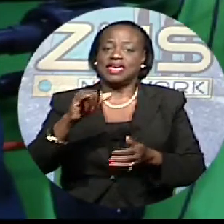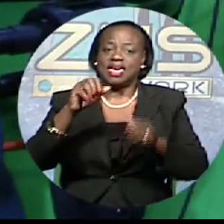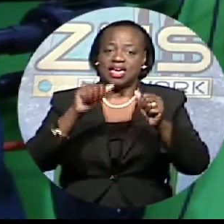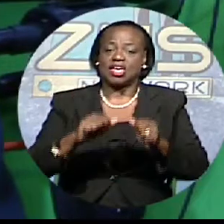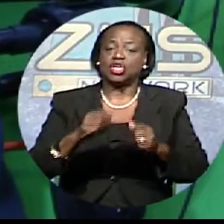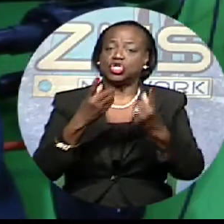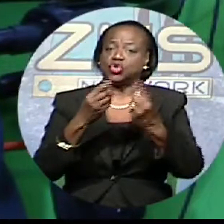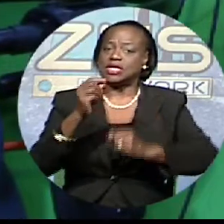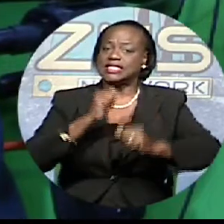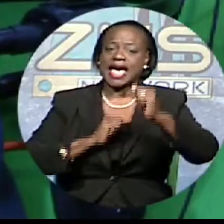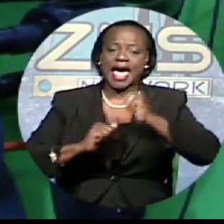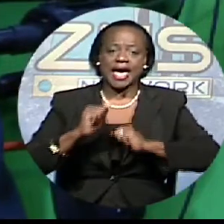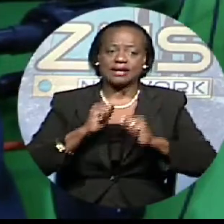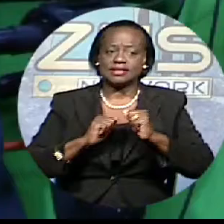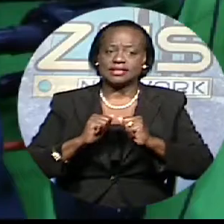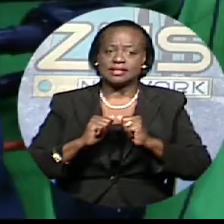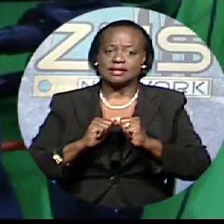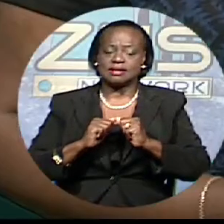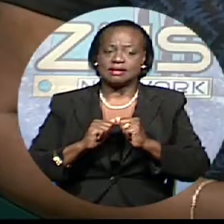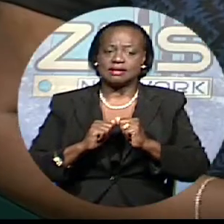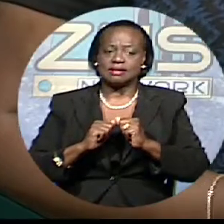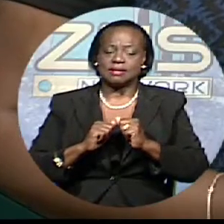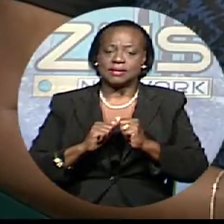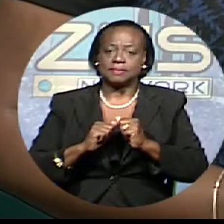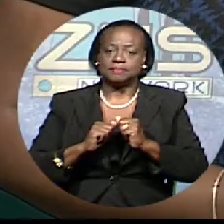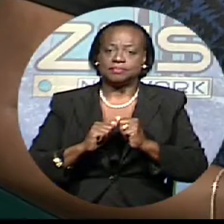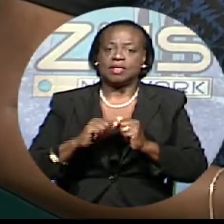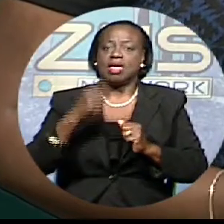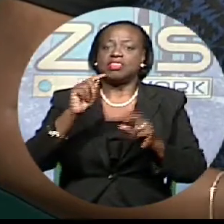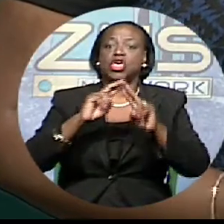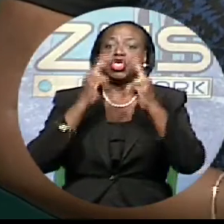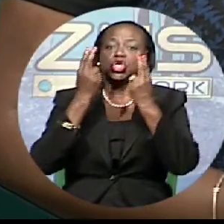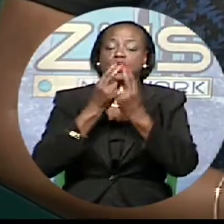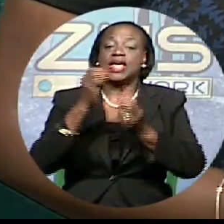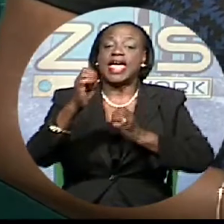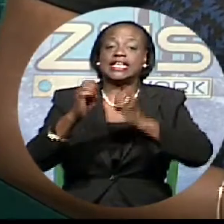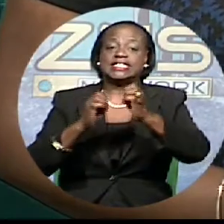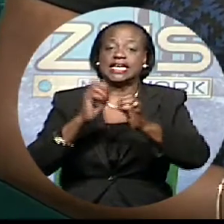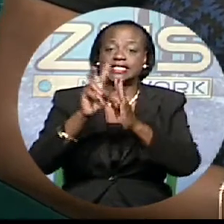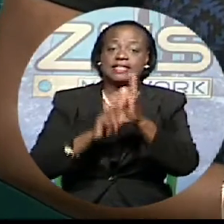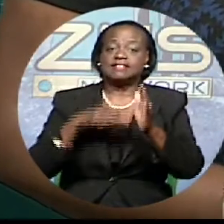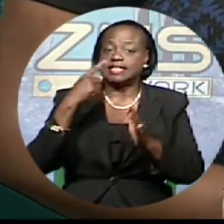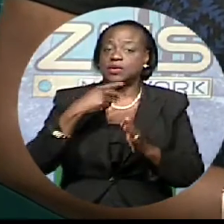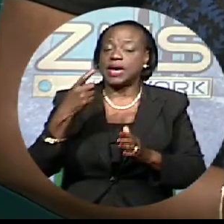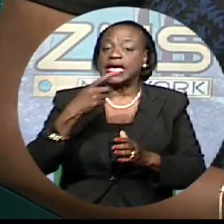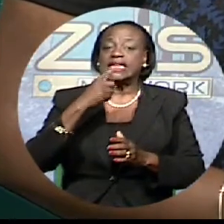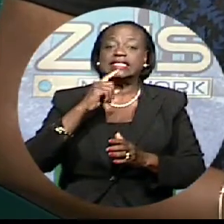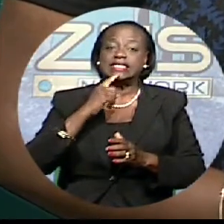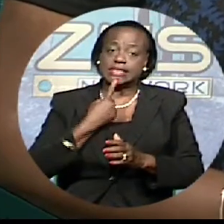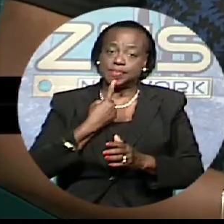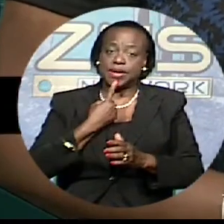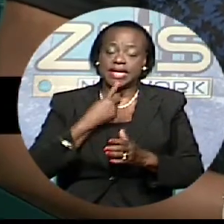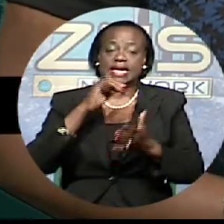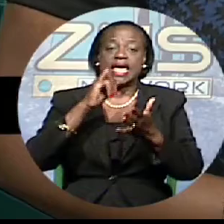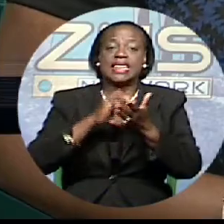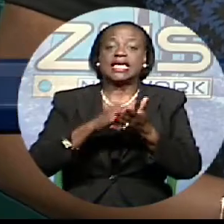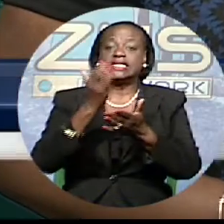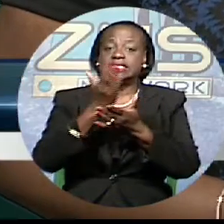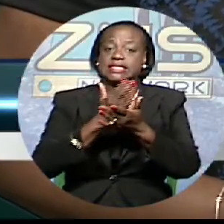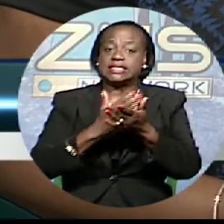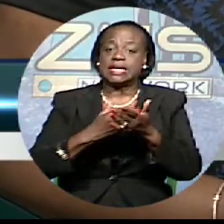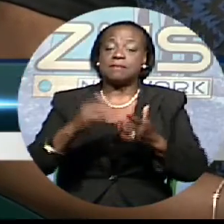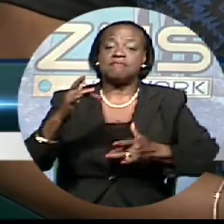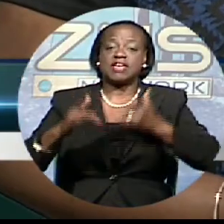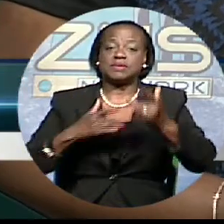acts. I mean, for them it's unfathomable. Now, the union executive said they were disappointed that some felt that this was an attack